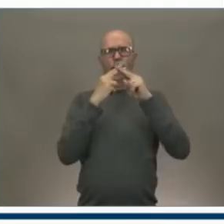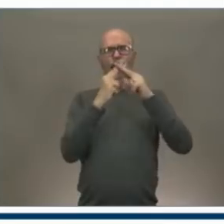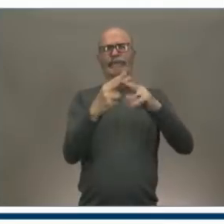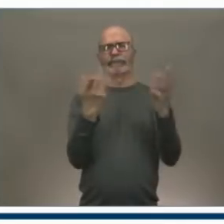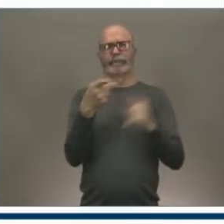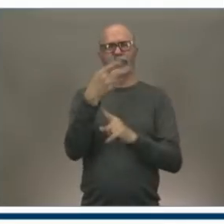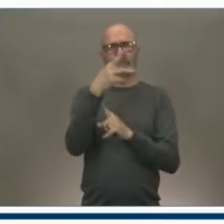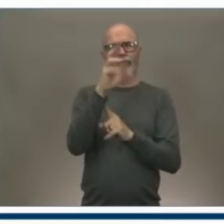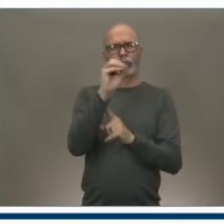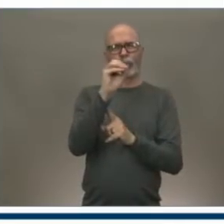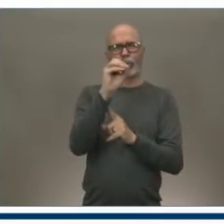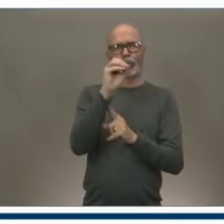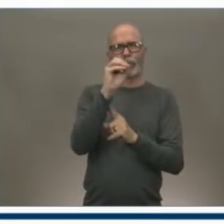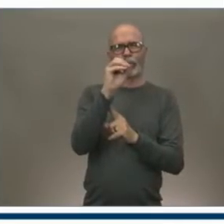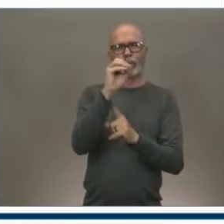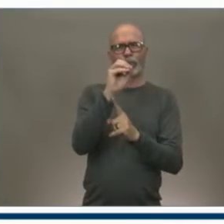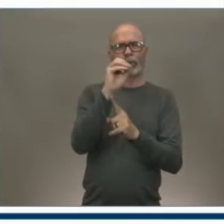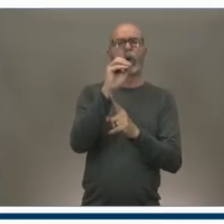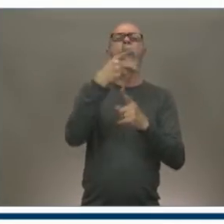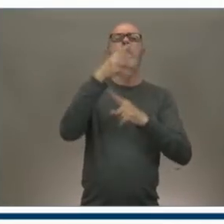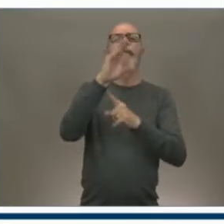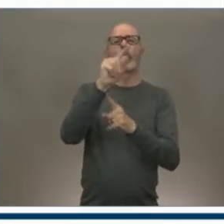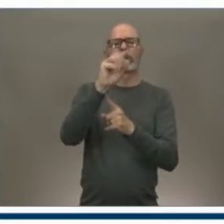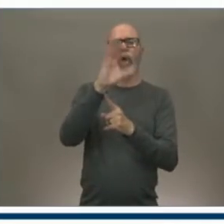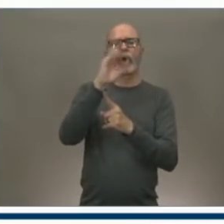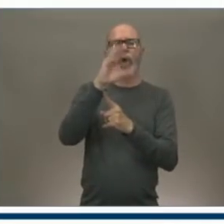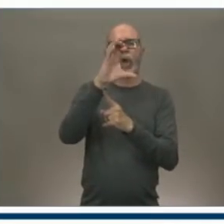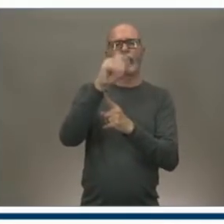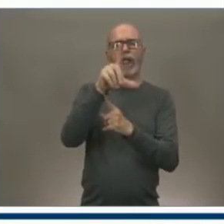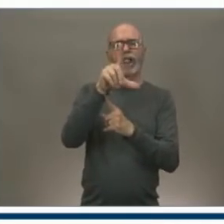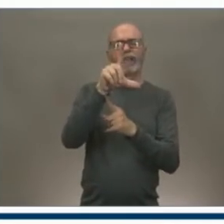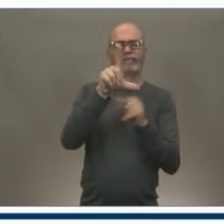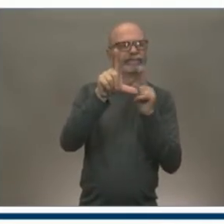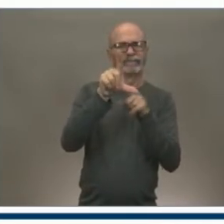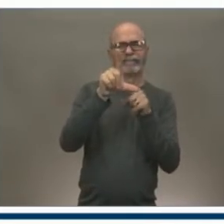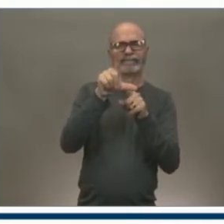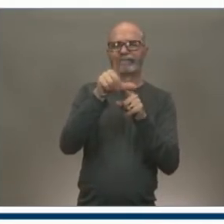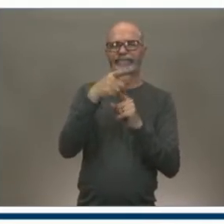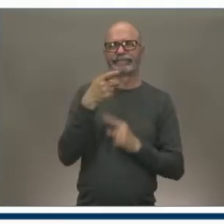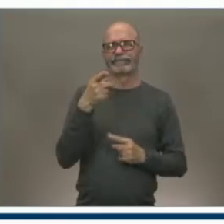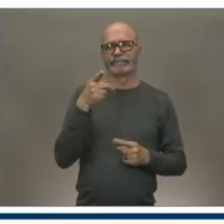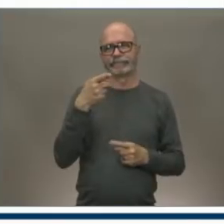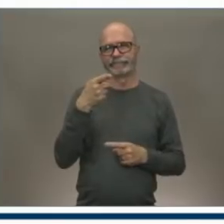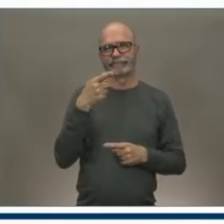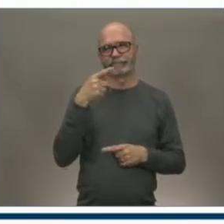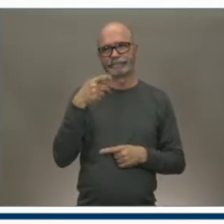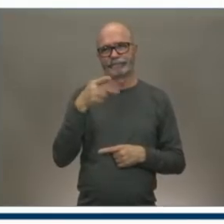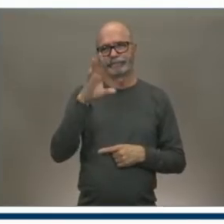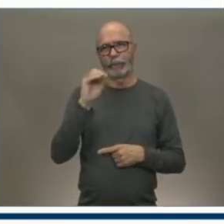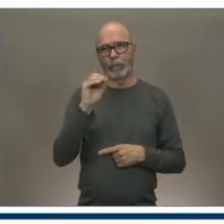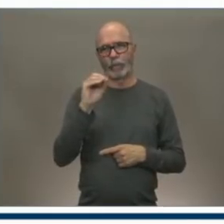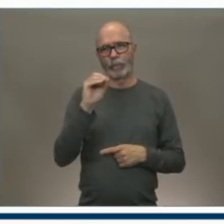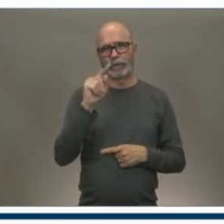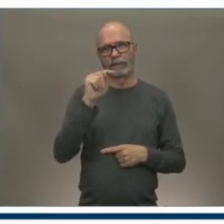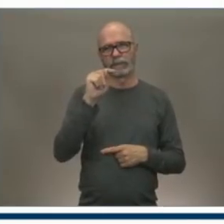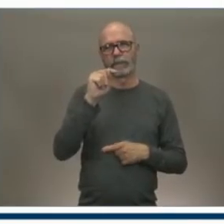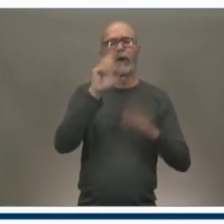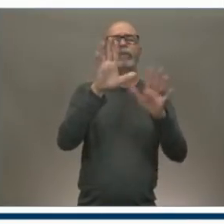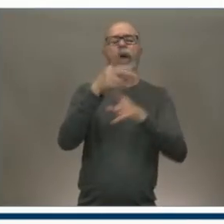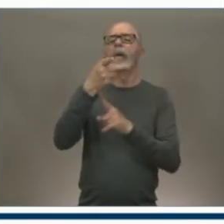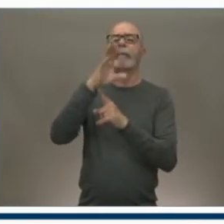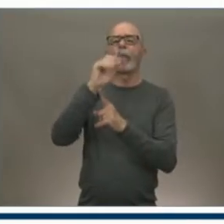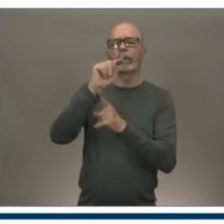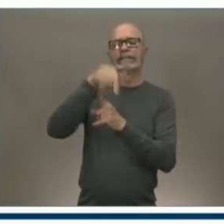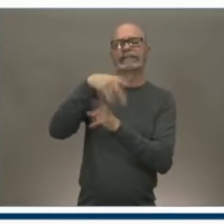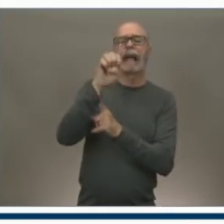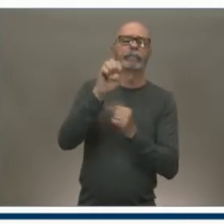We got people looking at locations, but when we do the prototype clinic at the IWK, it's everything from how smoothly does our registration process go.